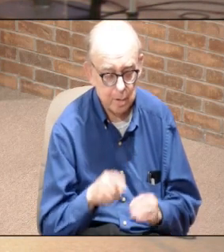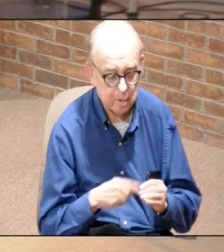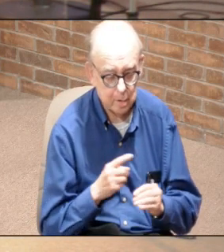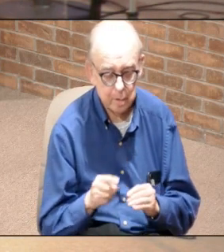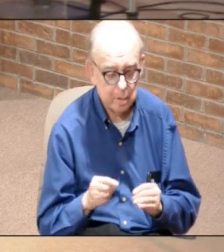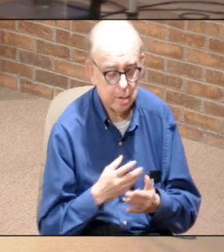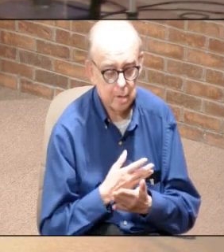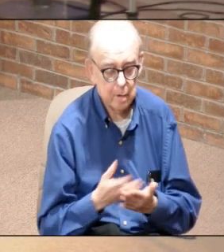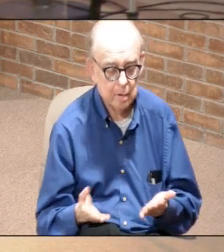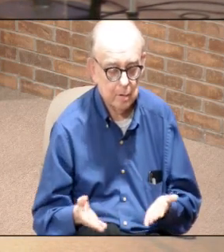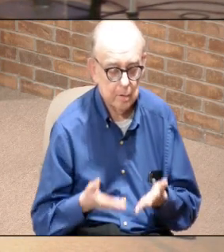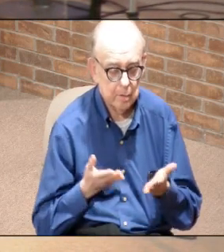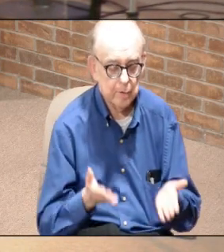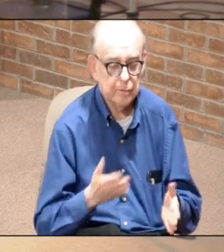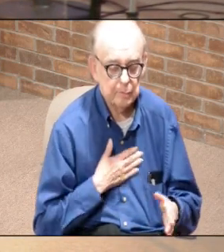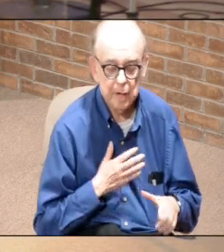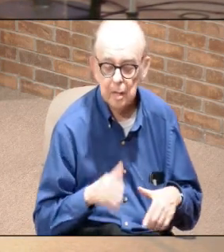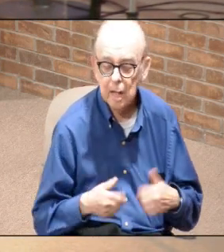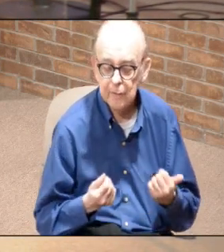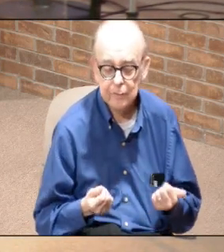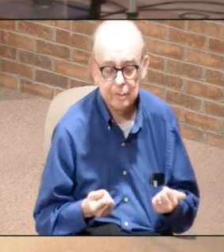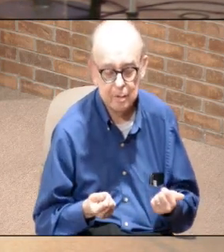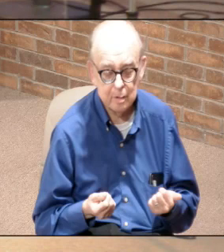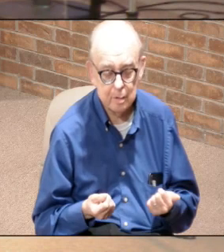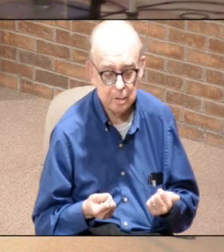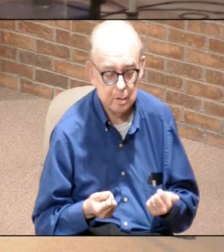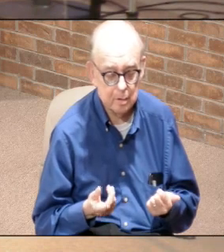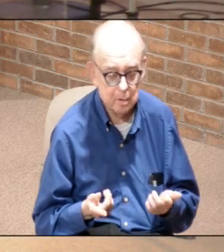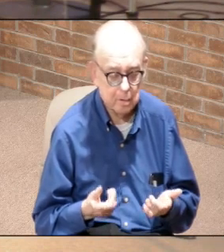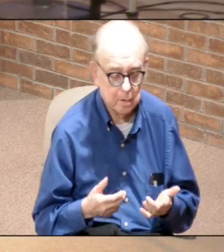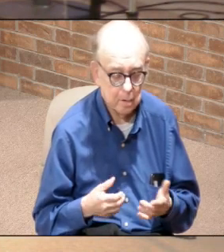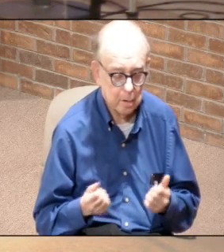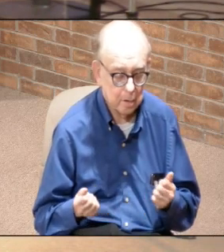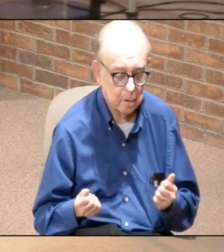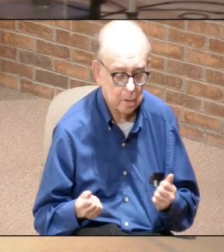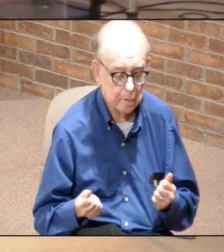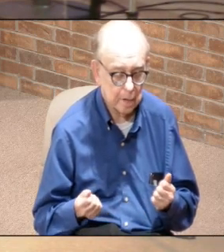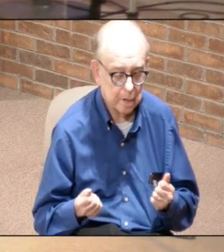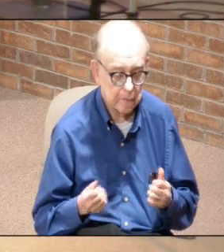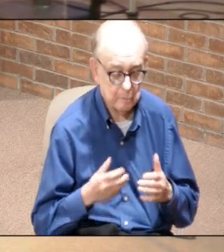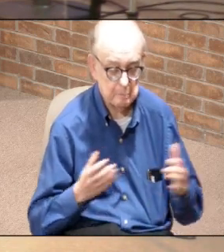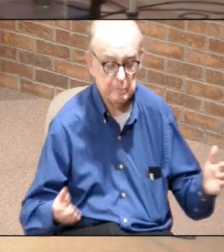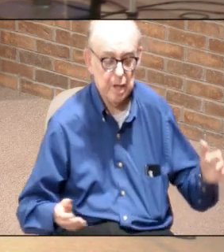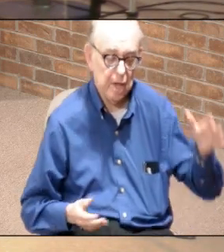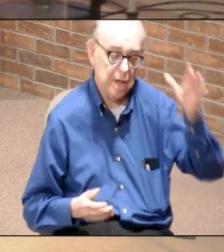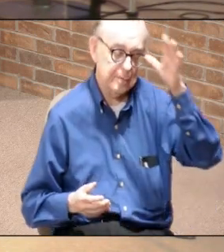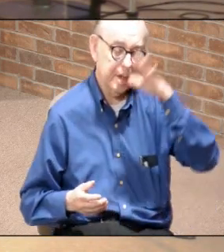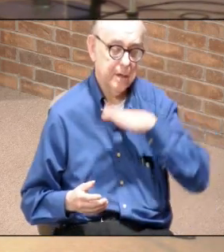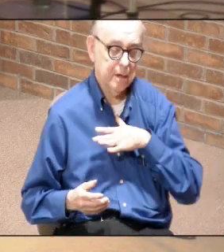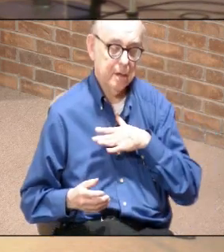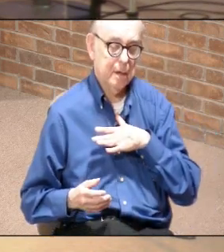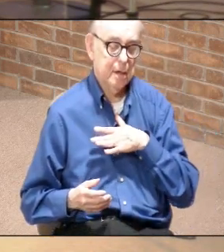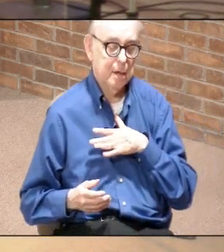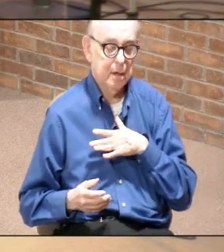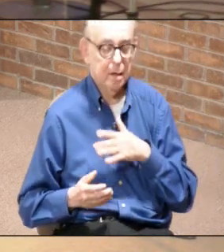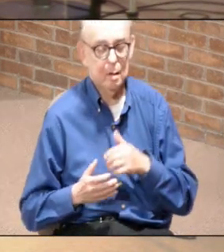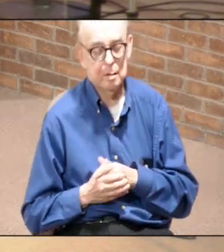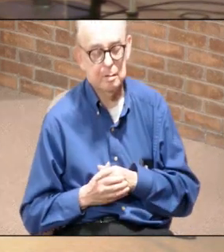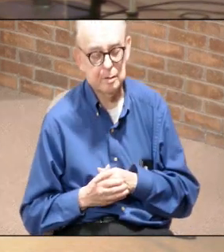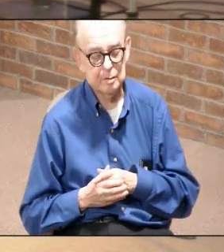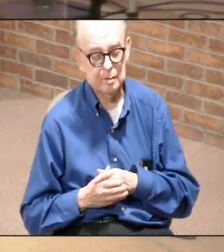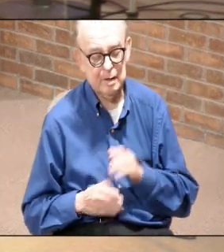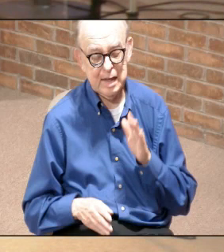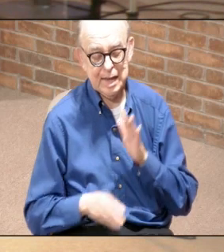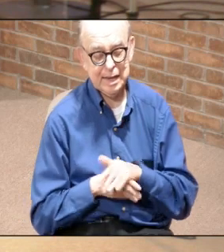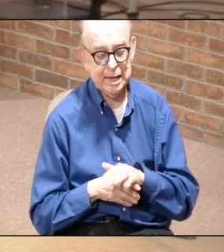about anything for the rest of my life, just by taking out some big dude, by kicking him in the kneecap or